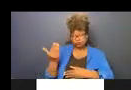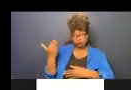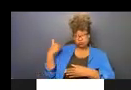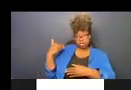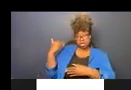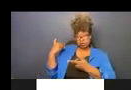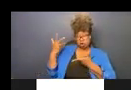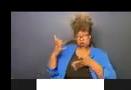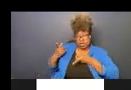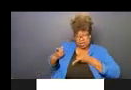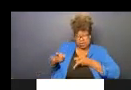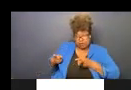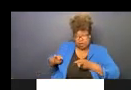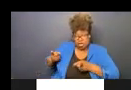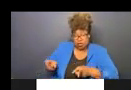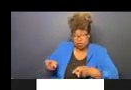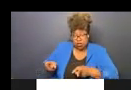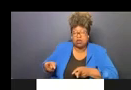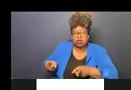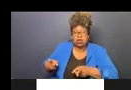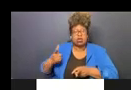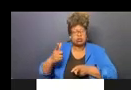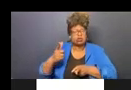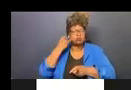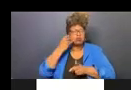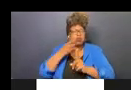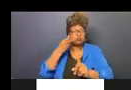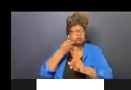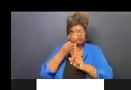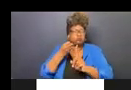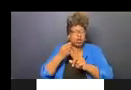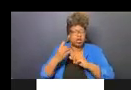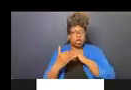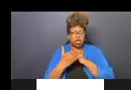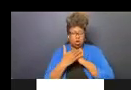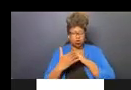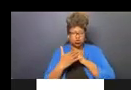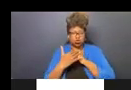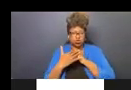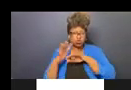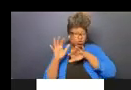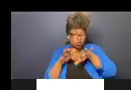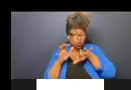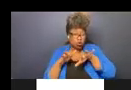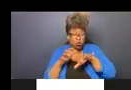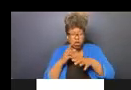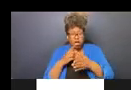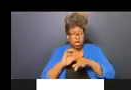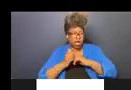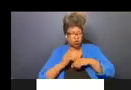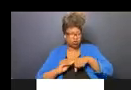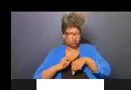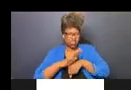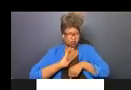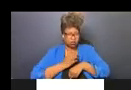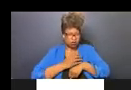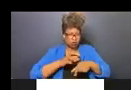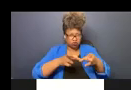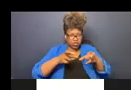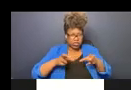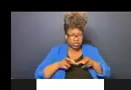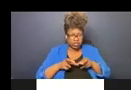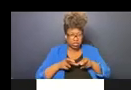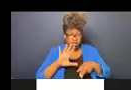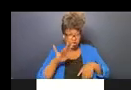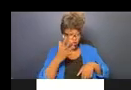as well as kind of the extent of what a coastal storm could do to our region. And you can see that has major impacts